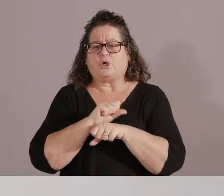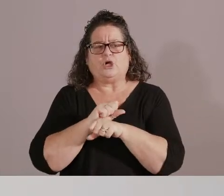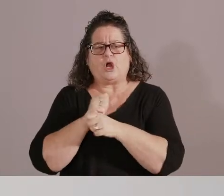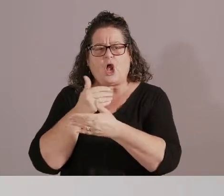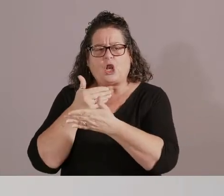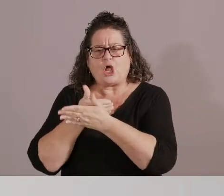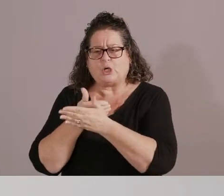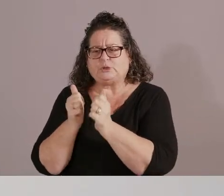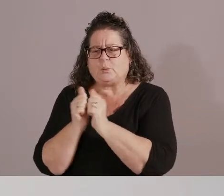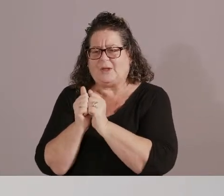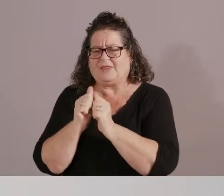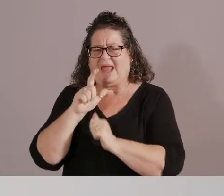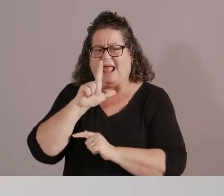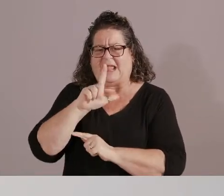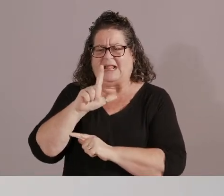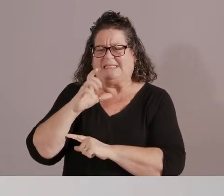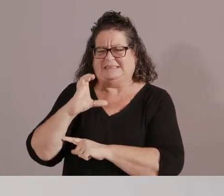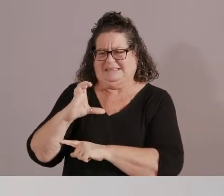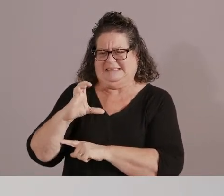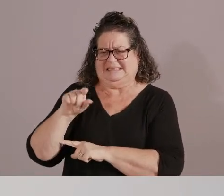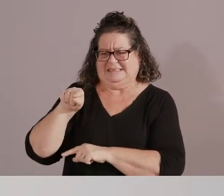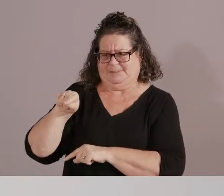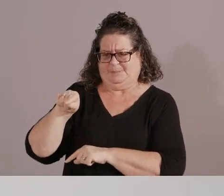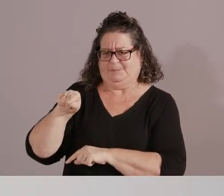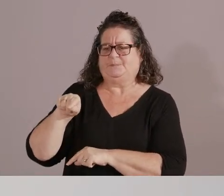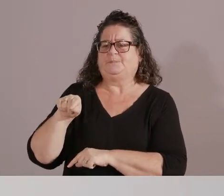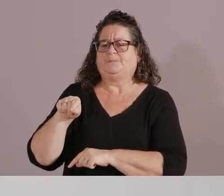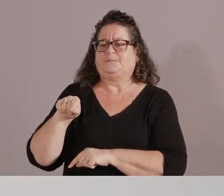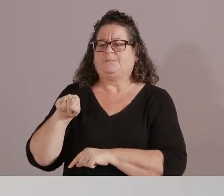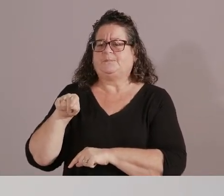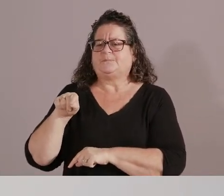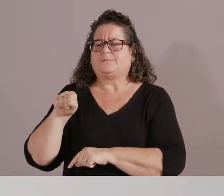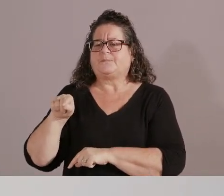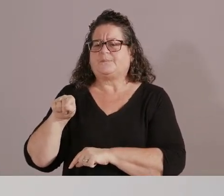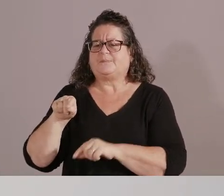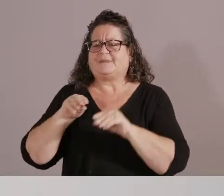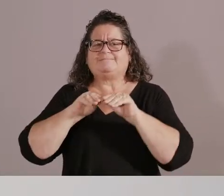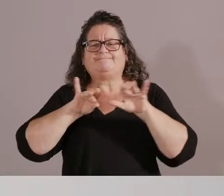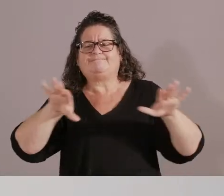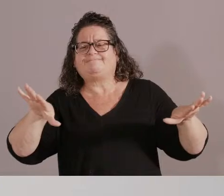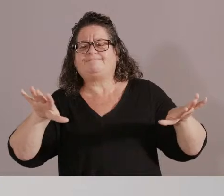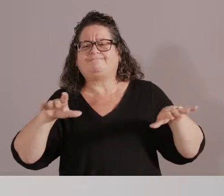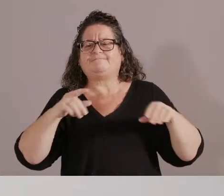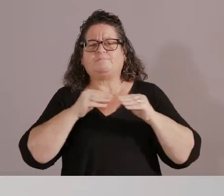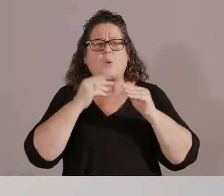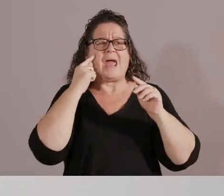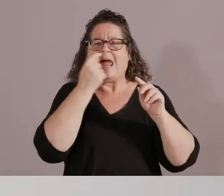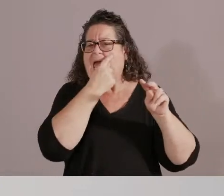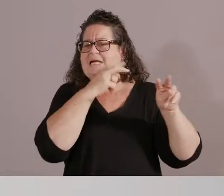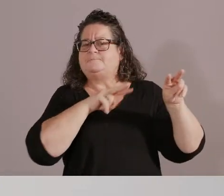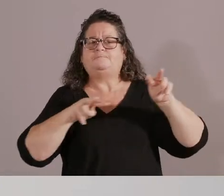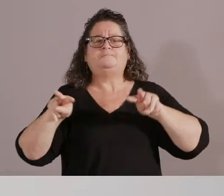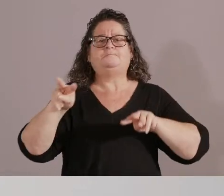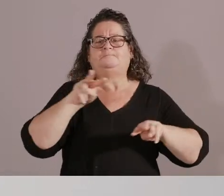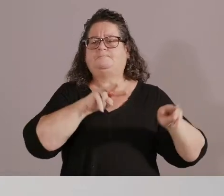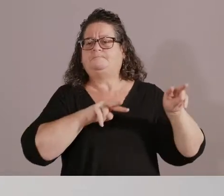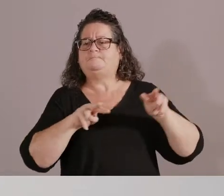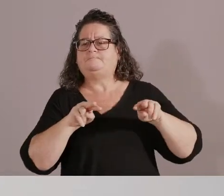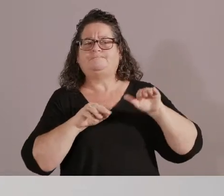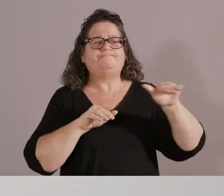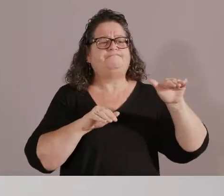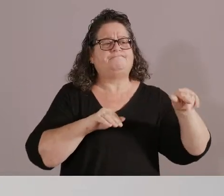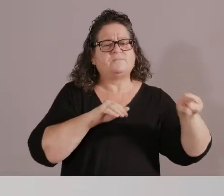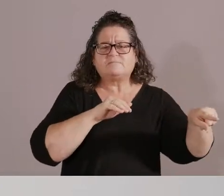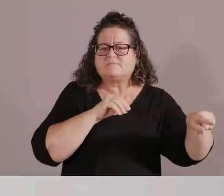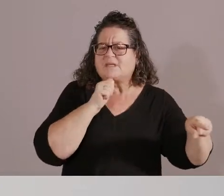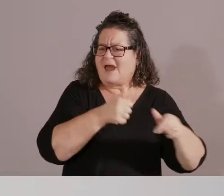would be helpful to have more eyes and ears on the ground helping us enforce the mitigation strategies that are already in place.